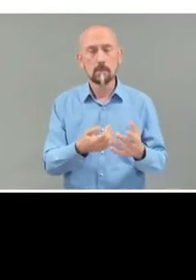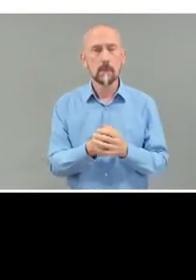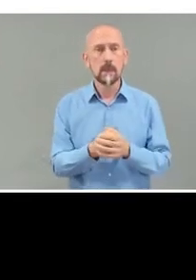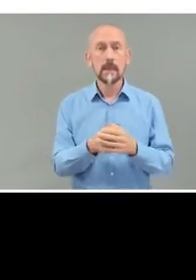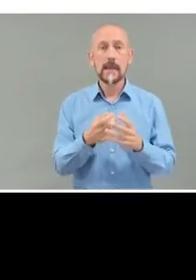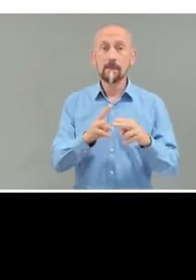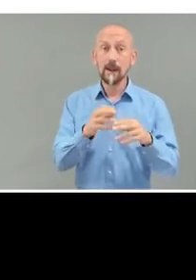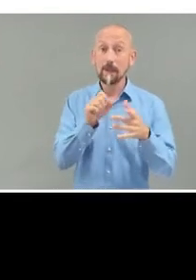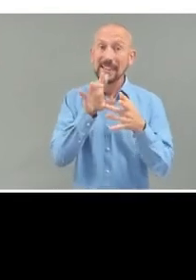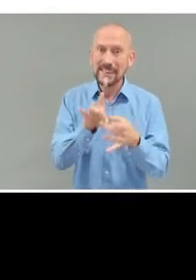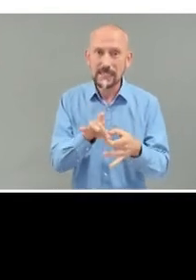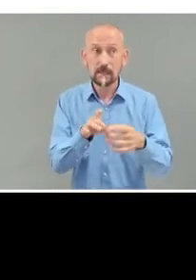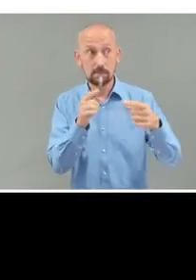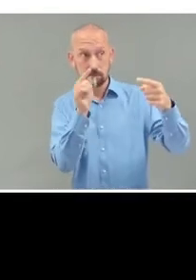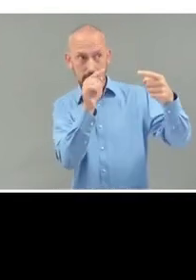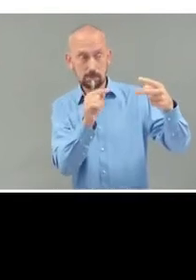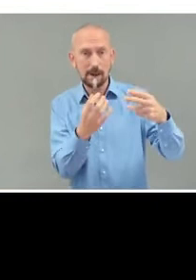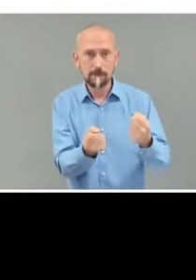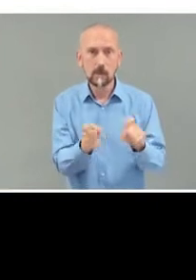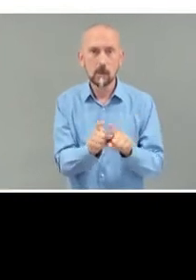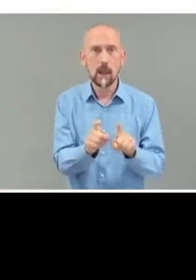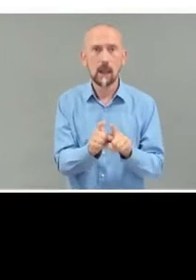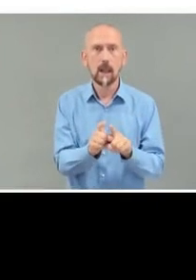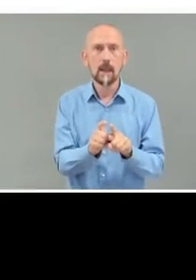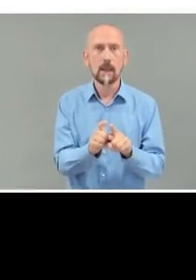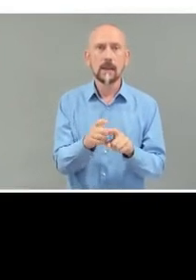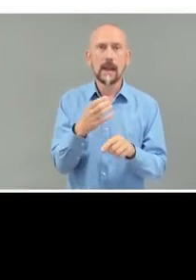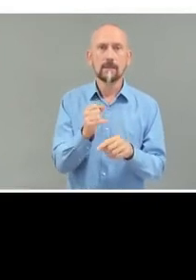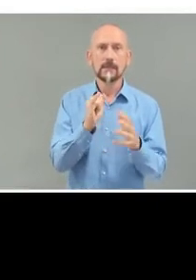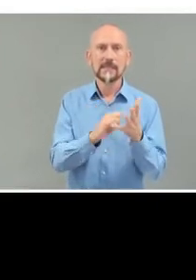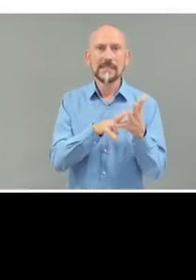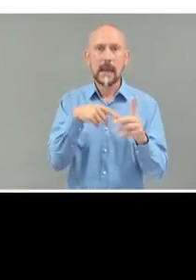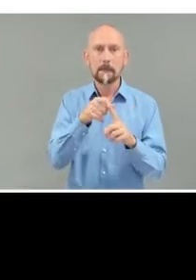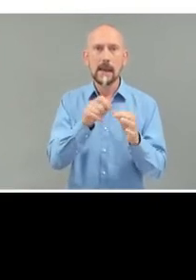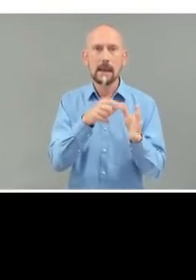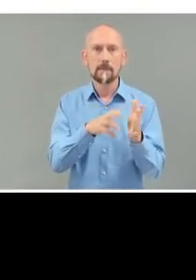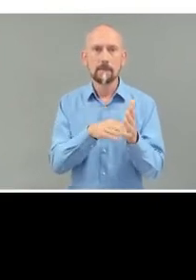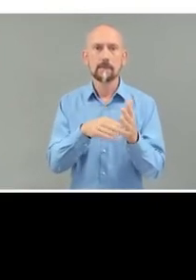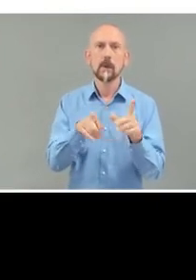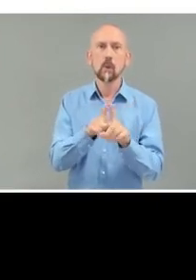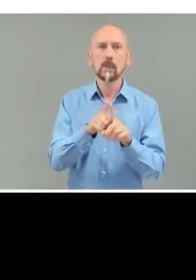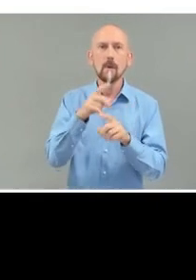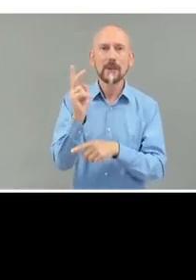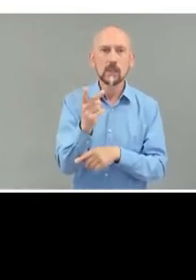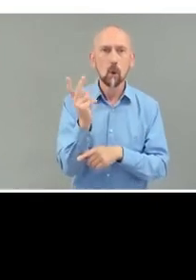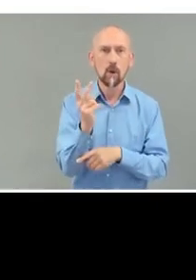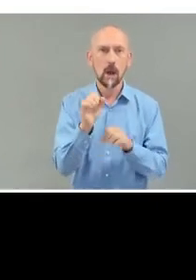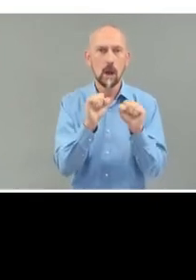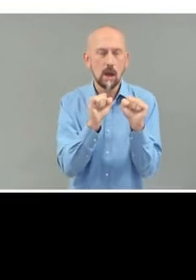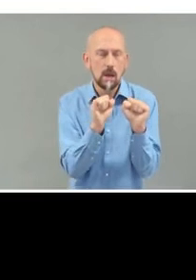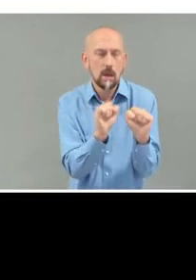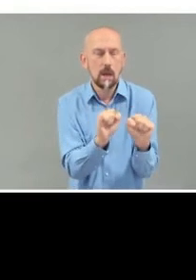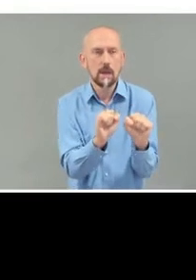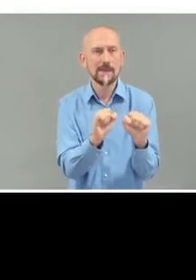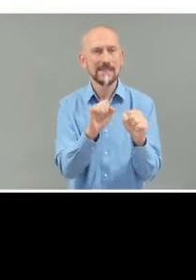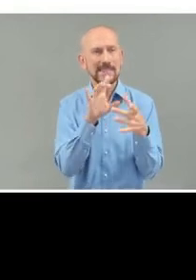we've put those links in, particularly to SnapBAM and also Victoria's Face group around disability. So those links are there for you,